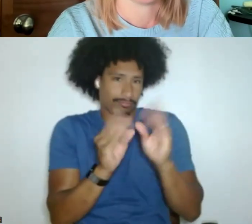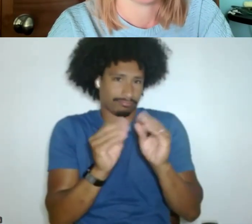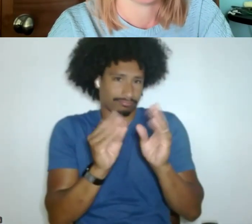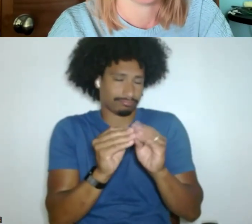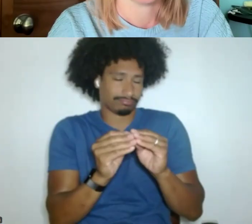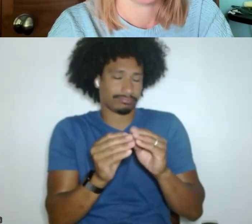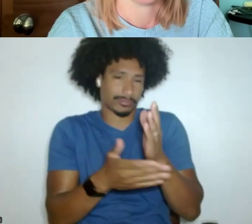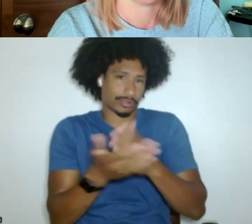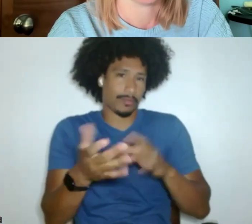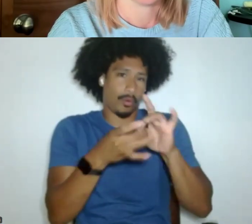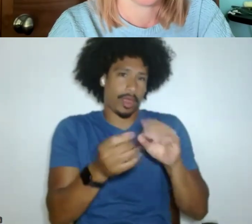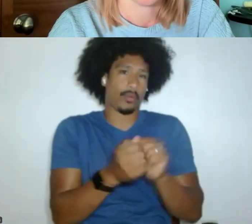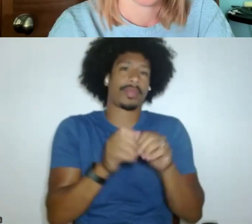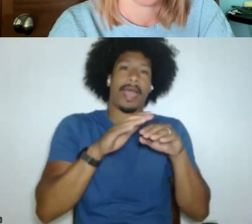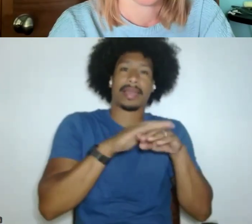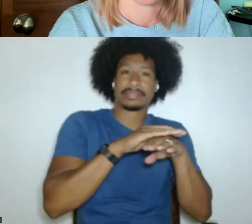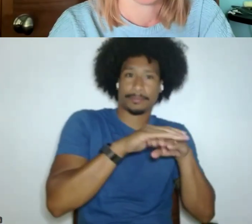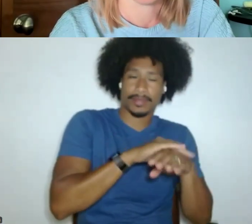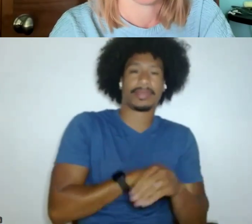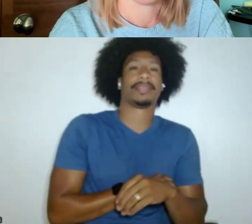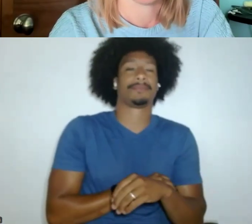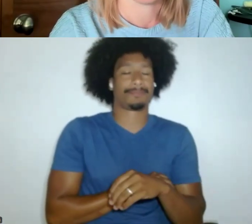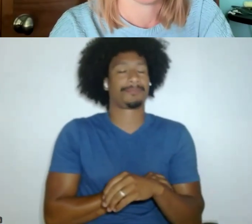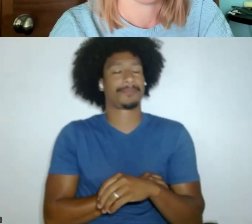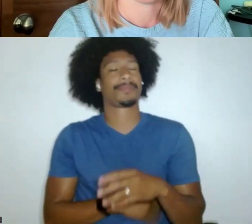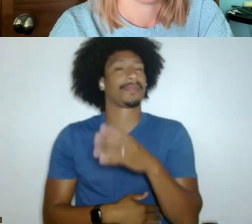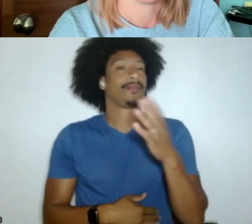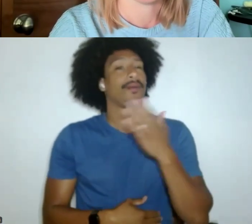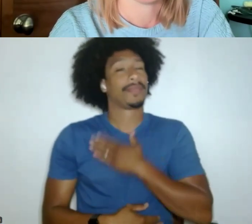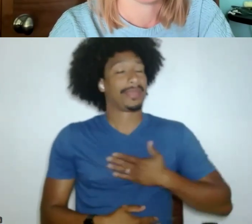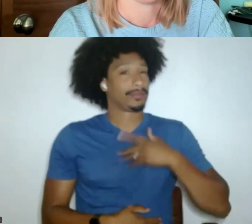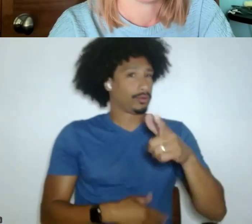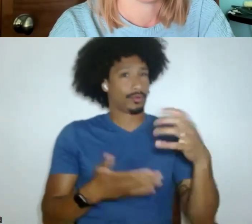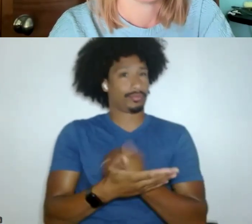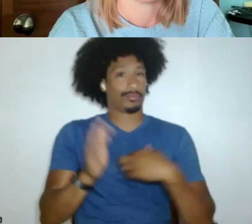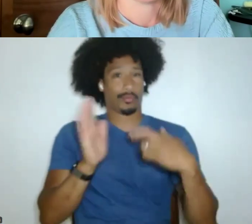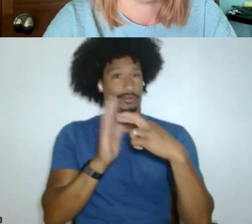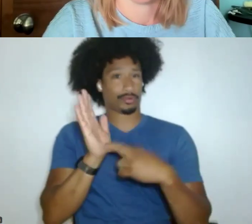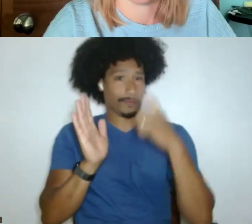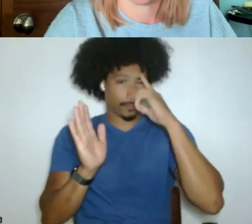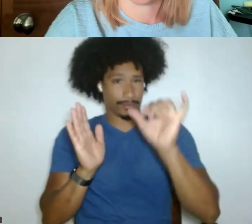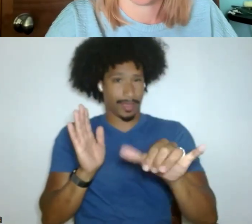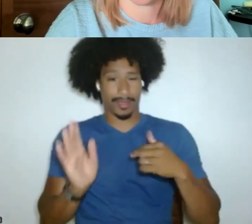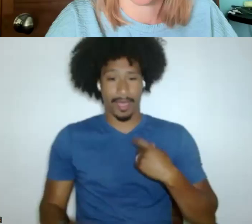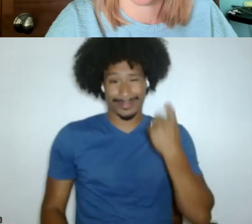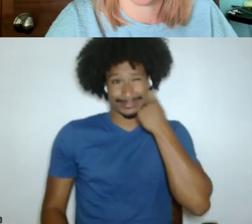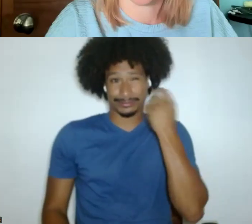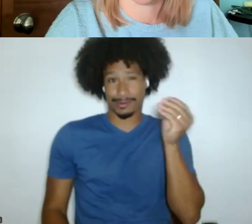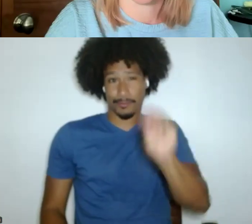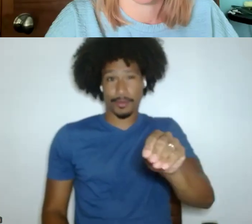access washing. So please be sure to register for that. I have just put the link in the